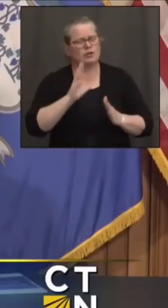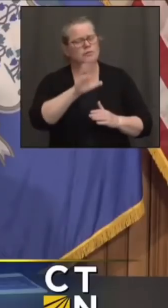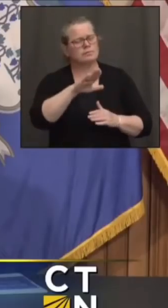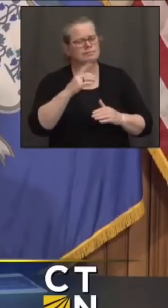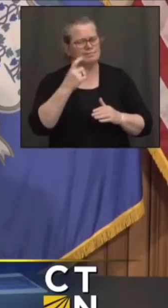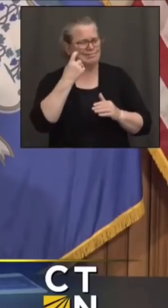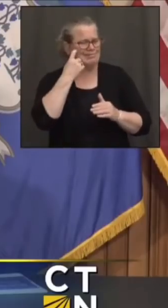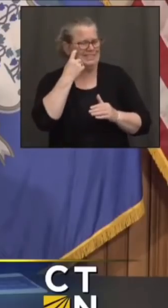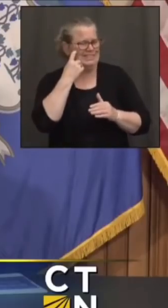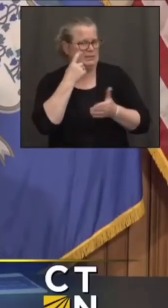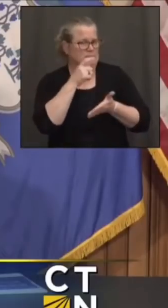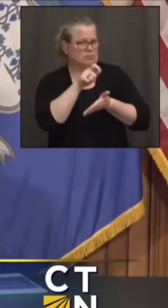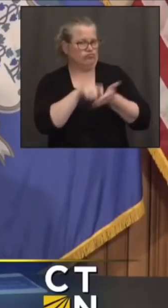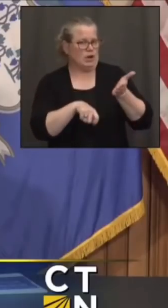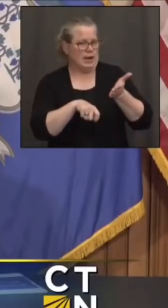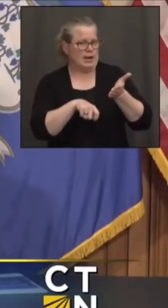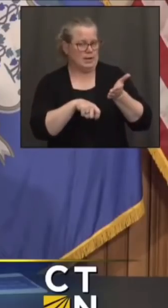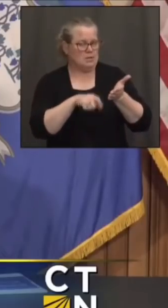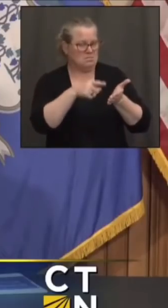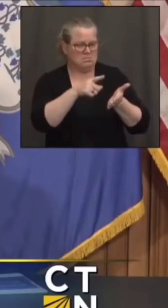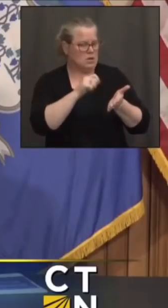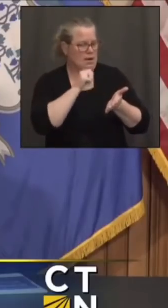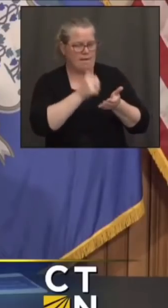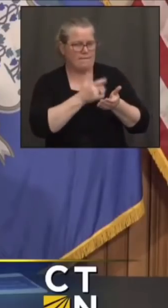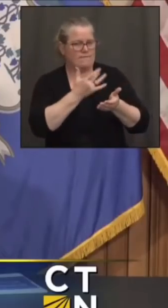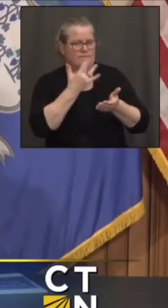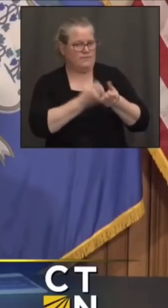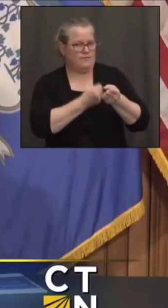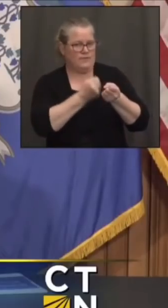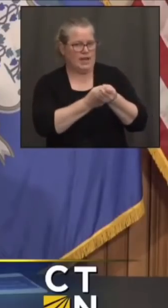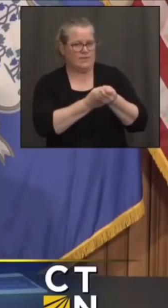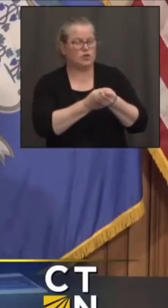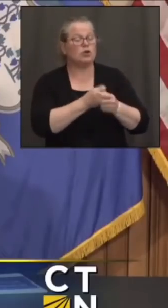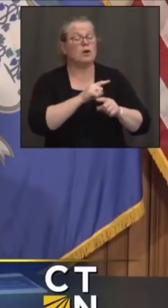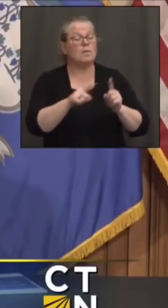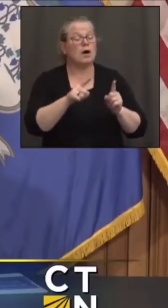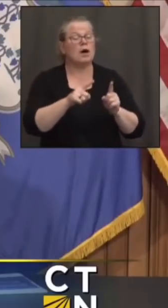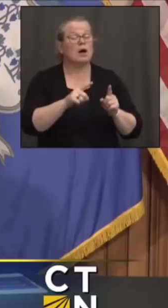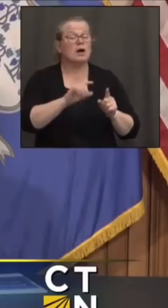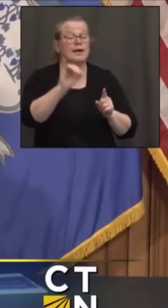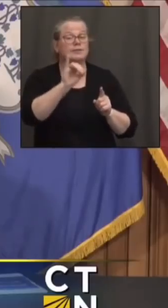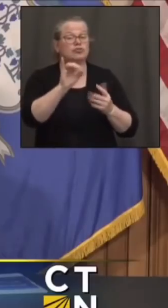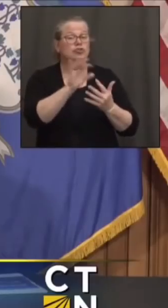iteration, but would you support a public option insurance plan bill in the future?